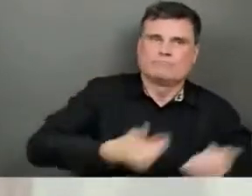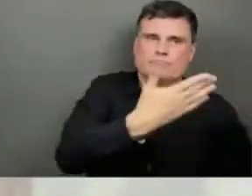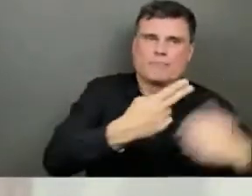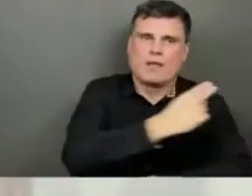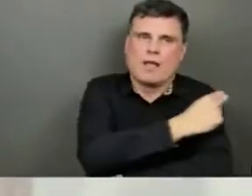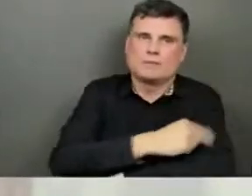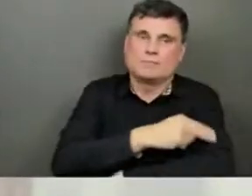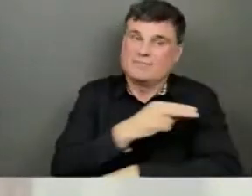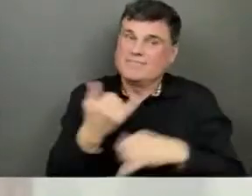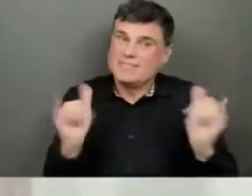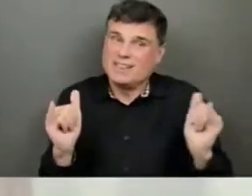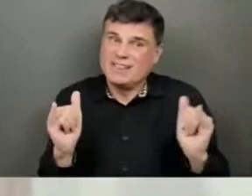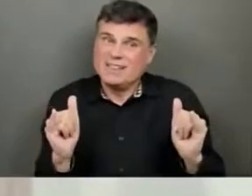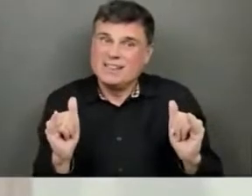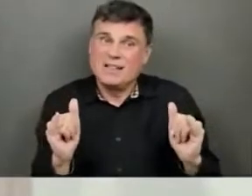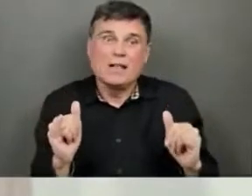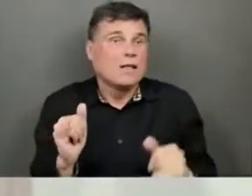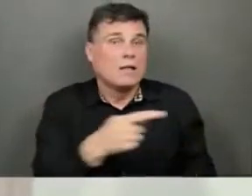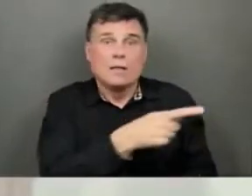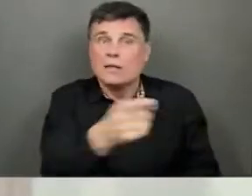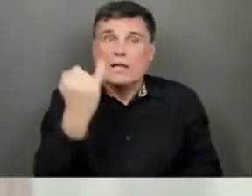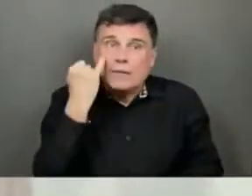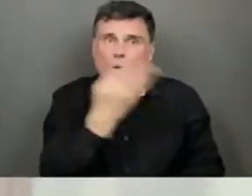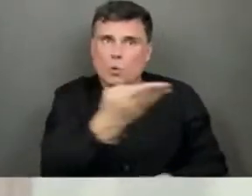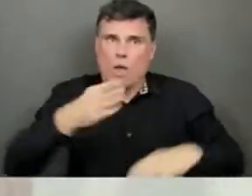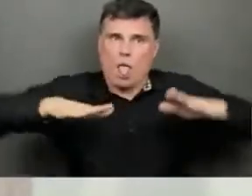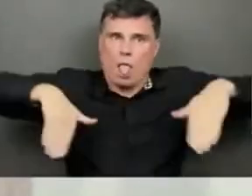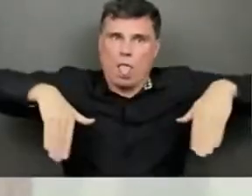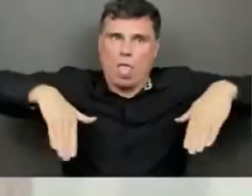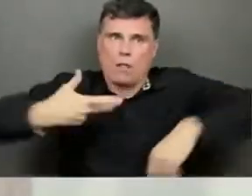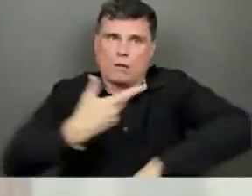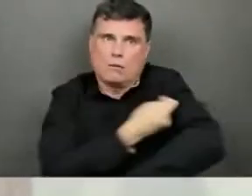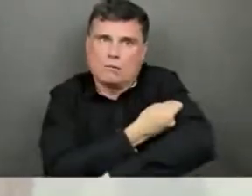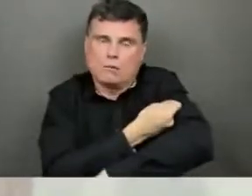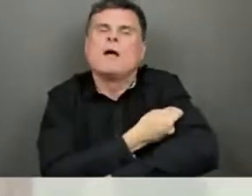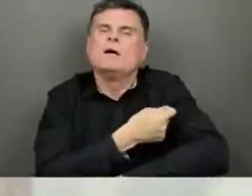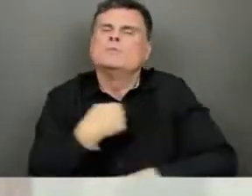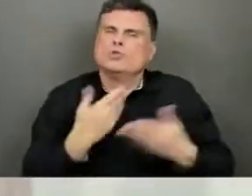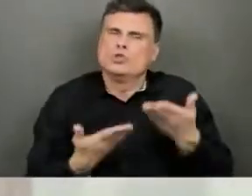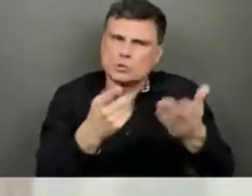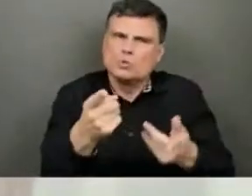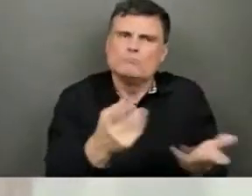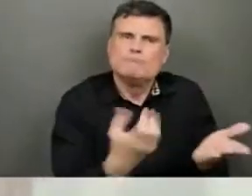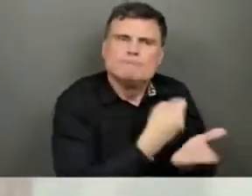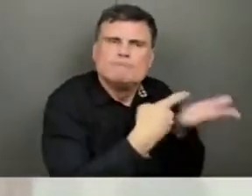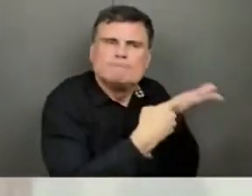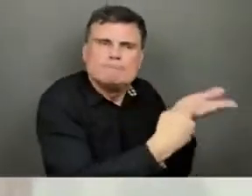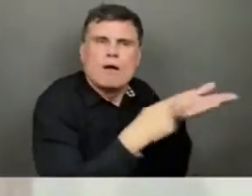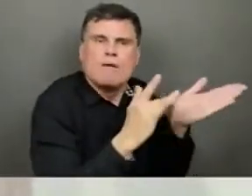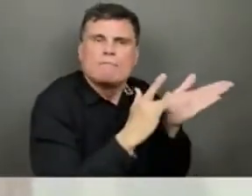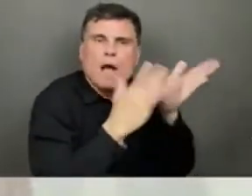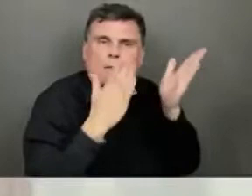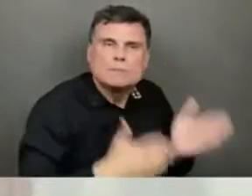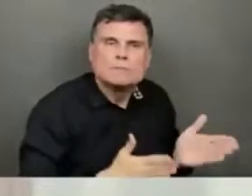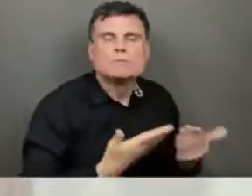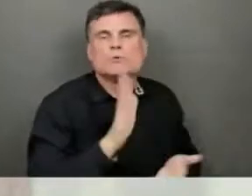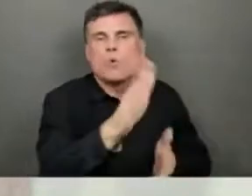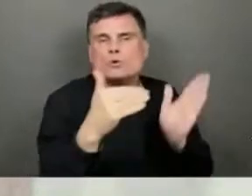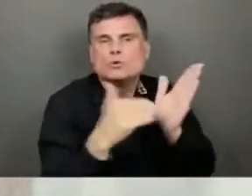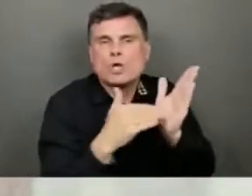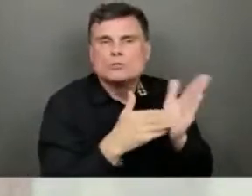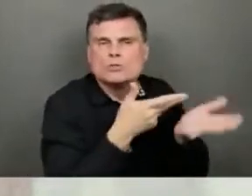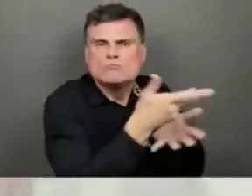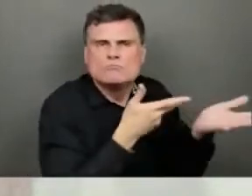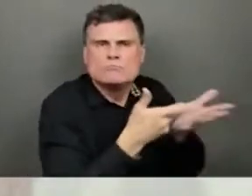to a healthcare provider, talk to your pharmacist. It is not too late to get the protection that's going to help you for the years